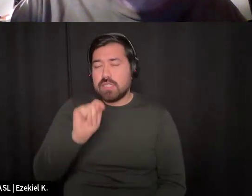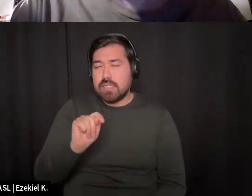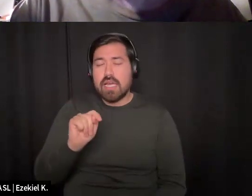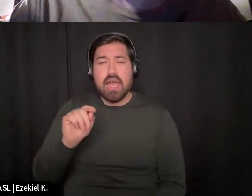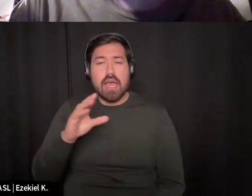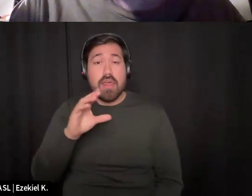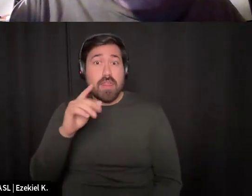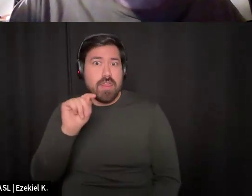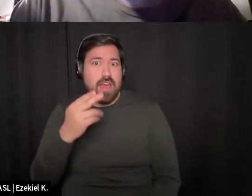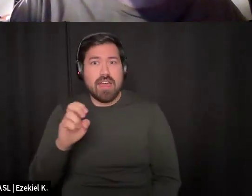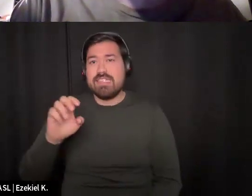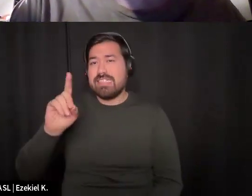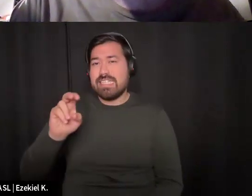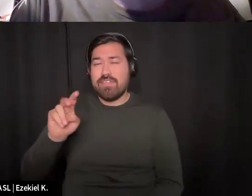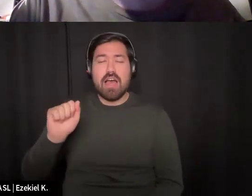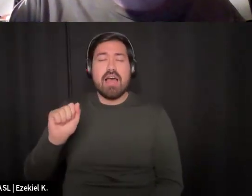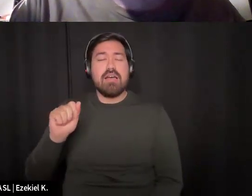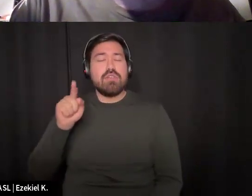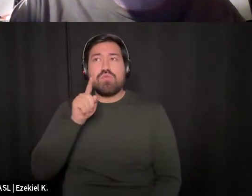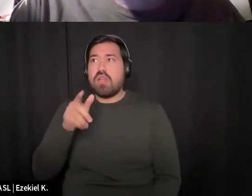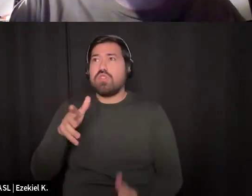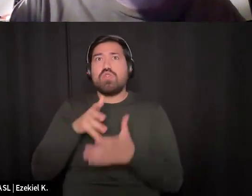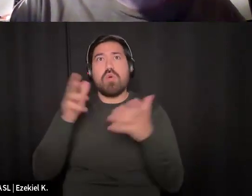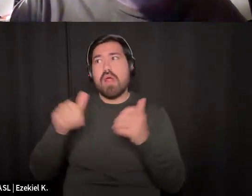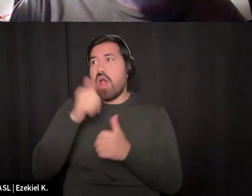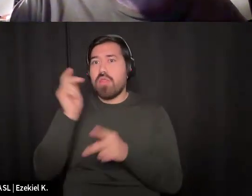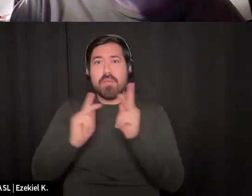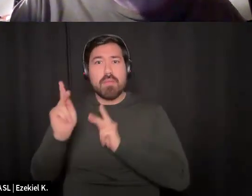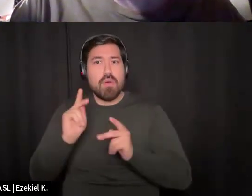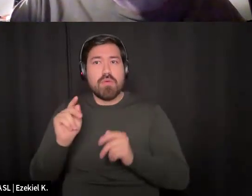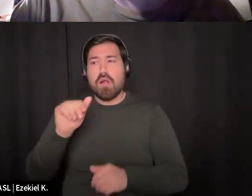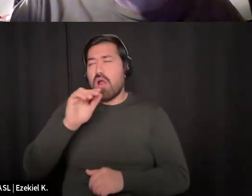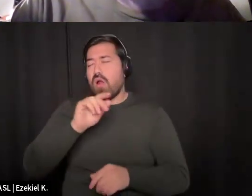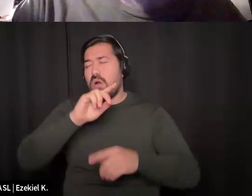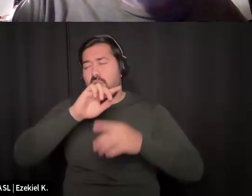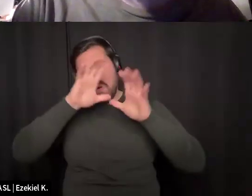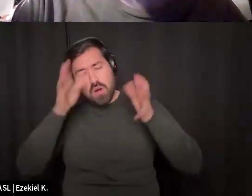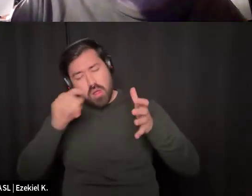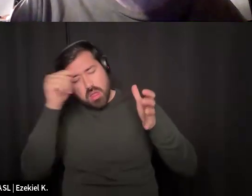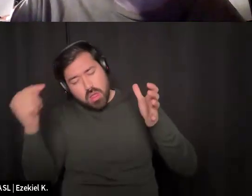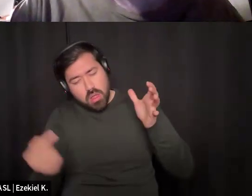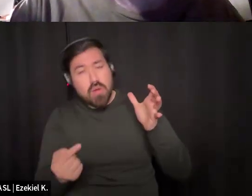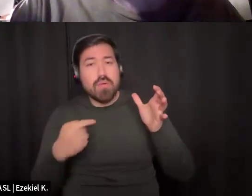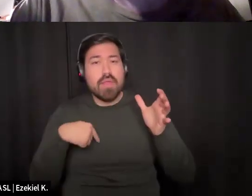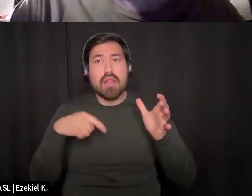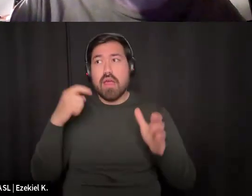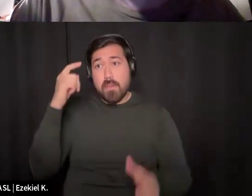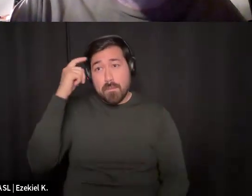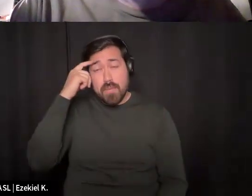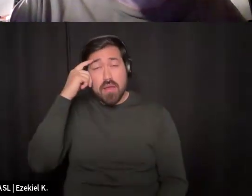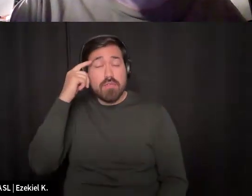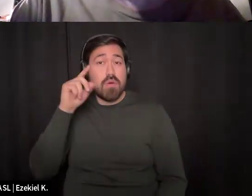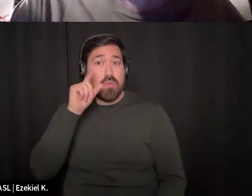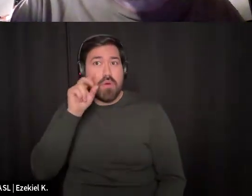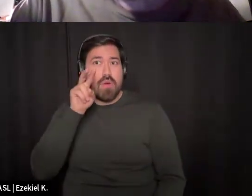there. There are so many others as well around the country, and they have also mindful birding events that you can check